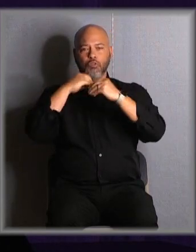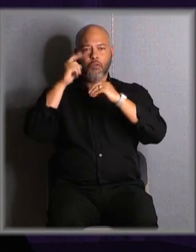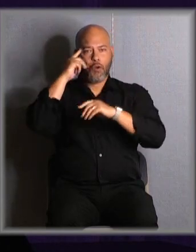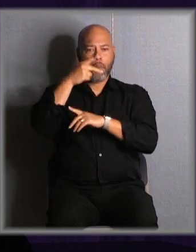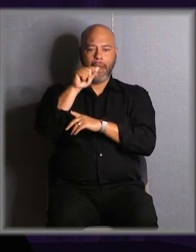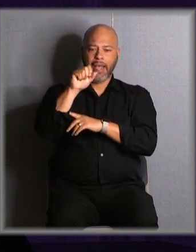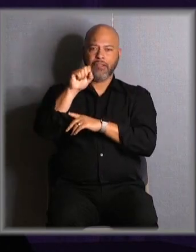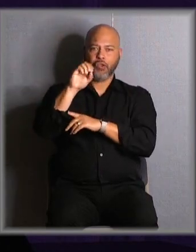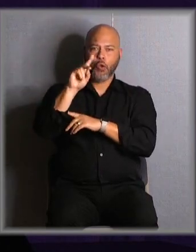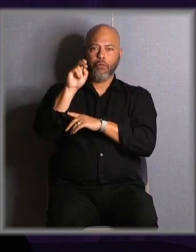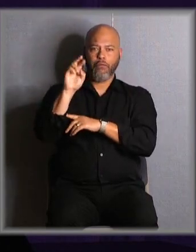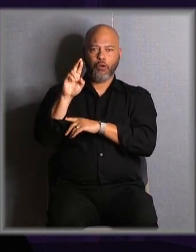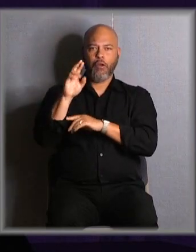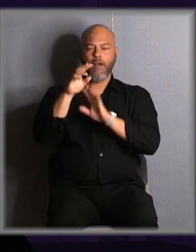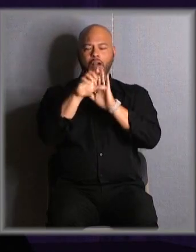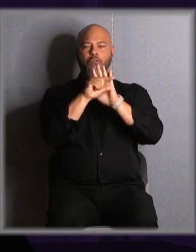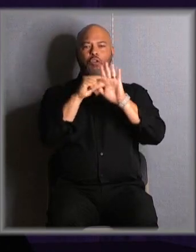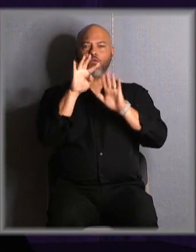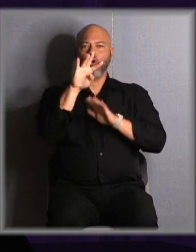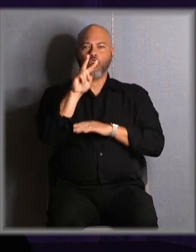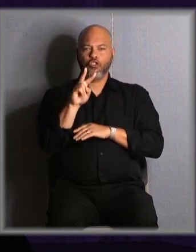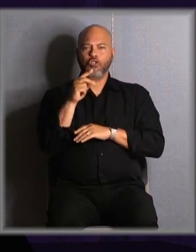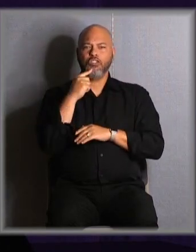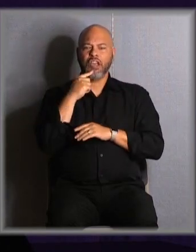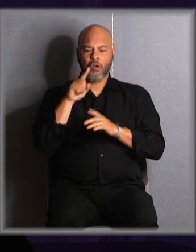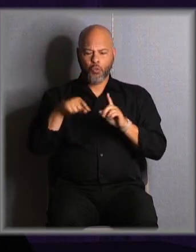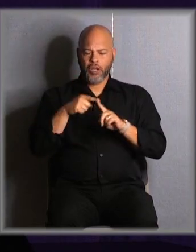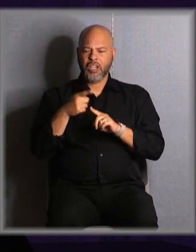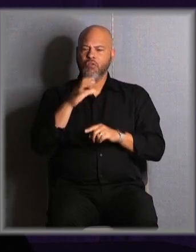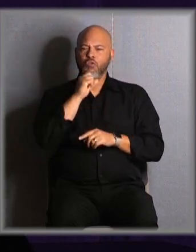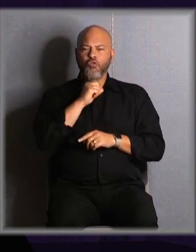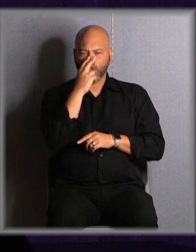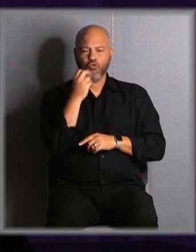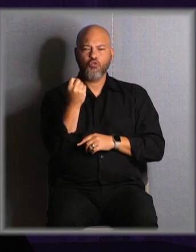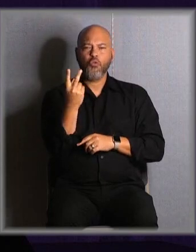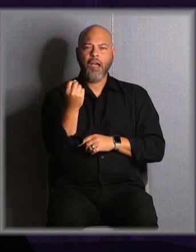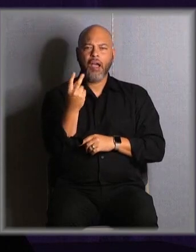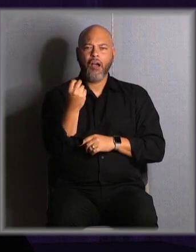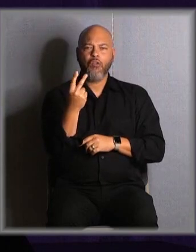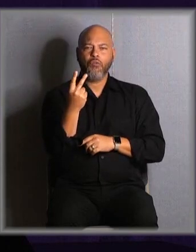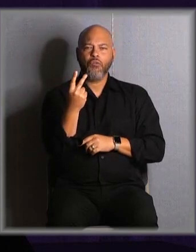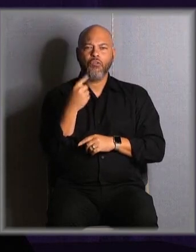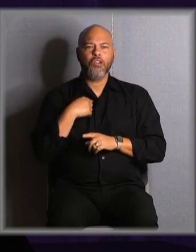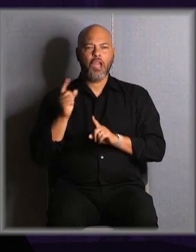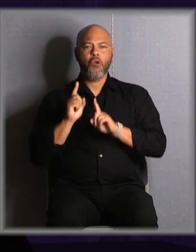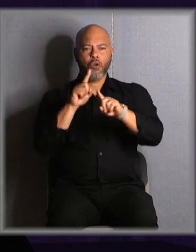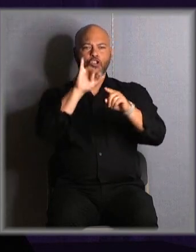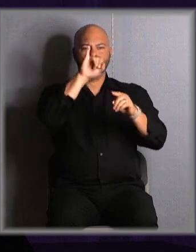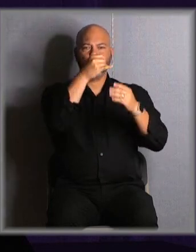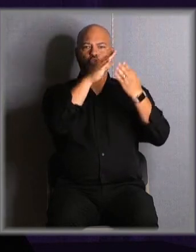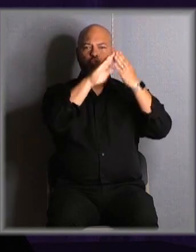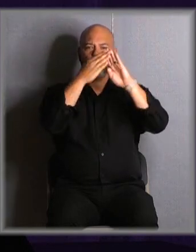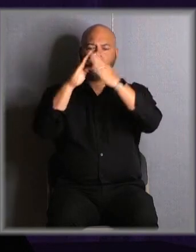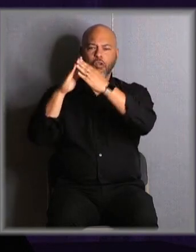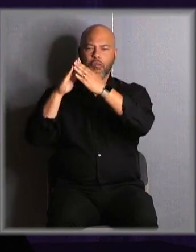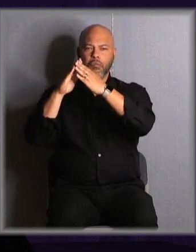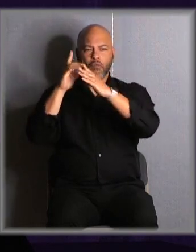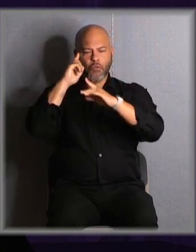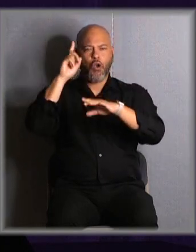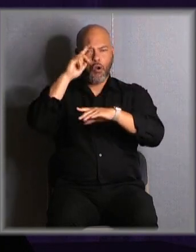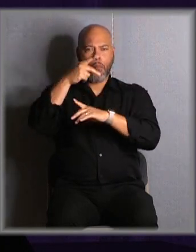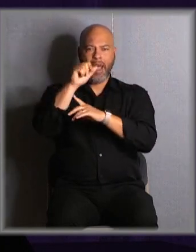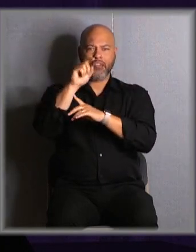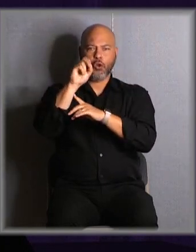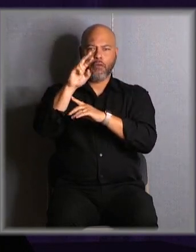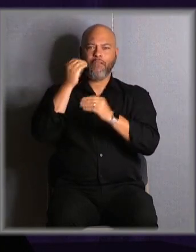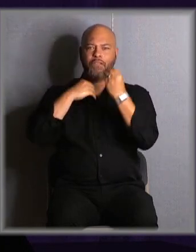Passover." Verse 42 said, "And when he was 12 years old, they went up to Jerusalem after the custom of the feast.